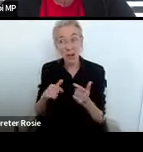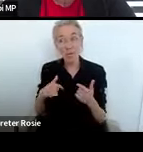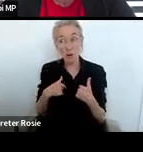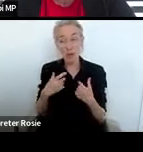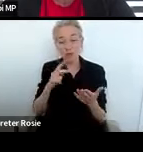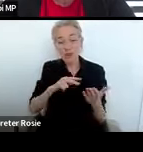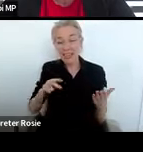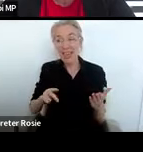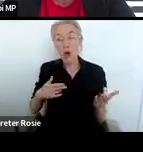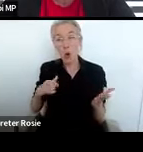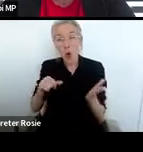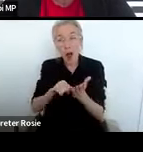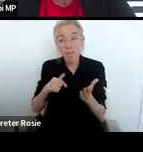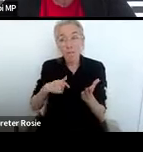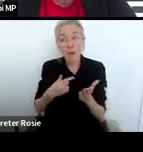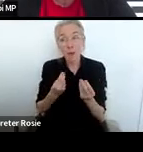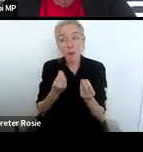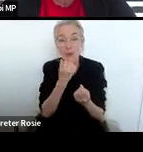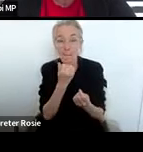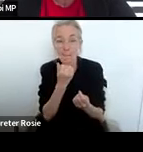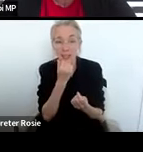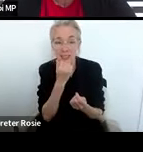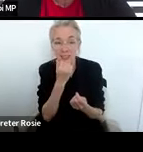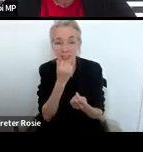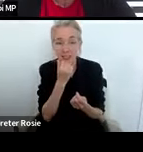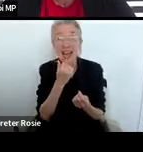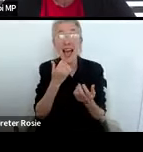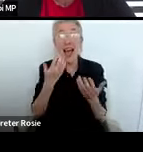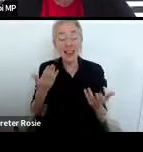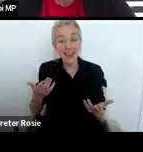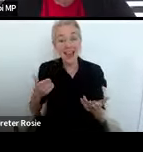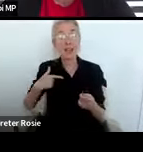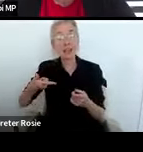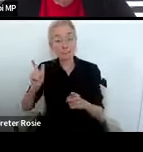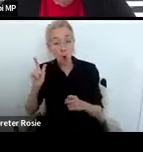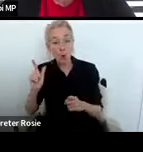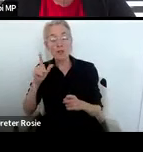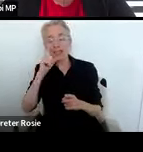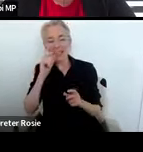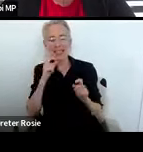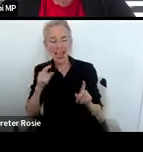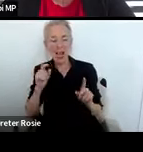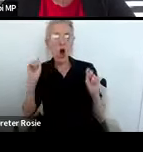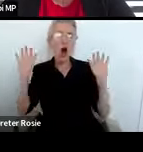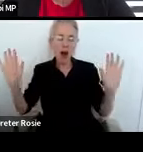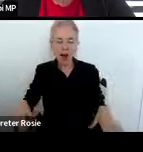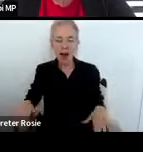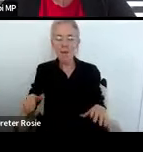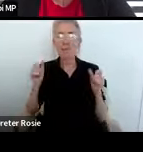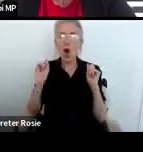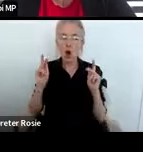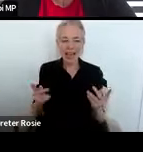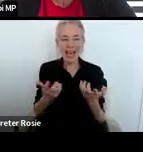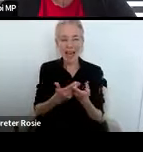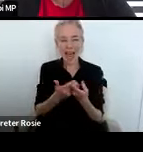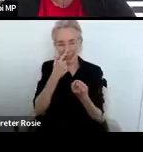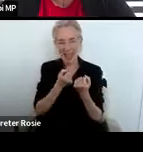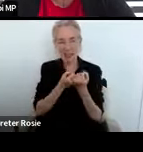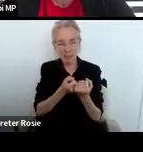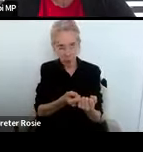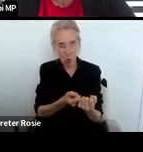them, then they're going to start to talk about it to their employer, okay, and the employer will have to take